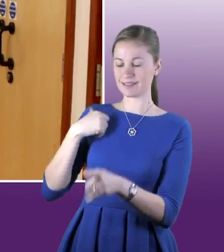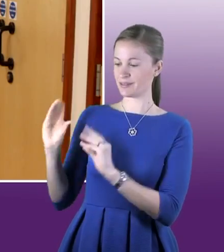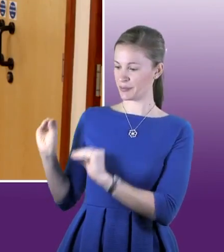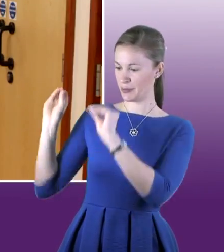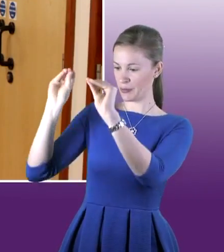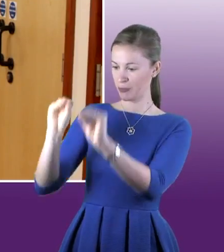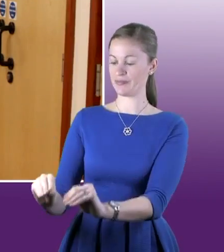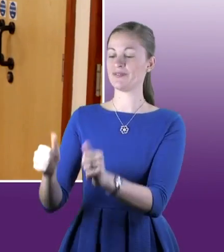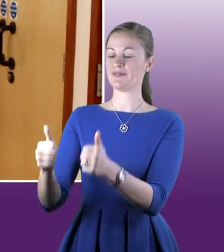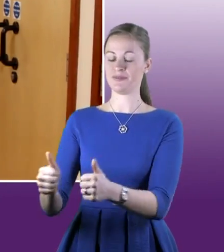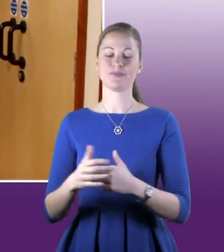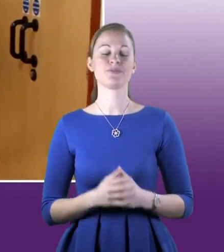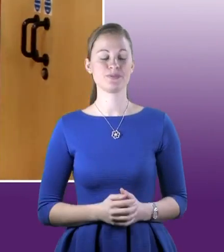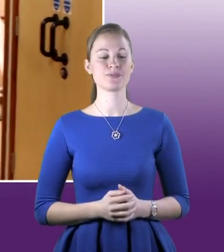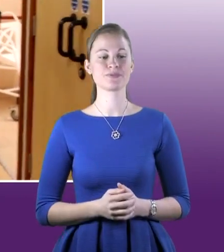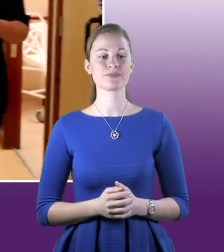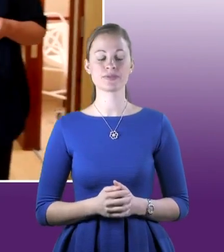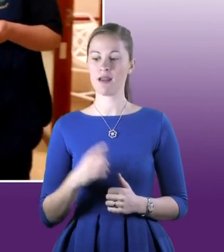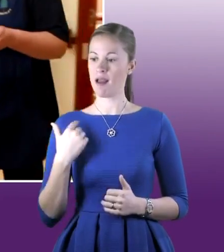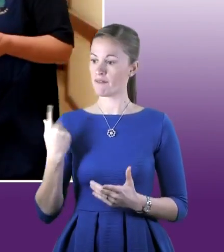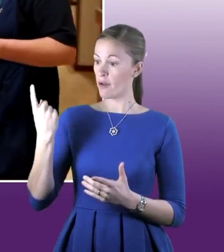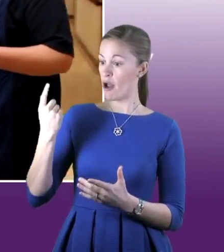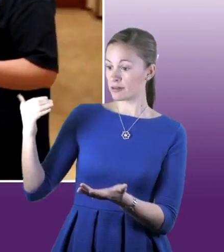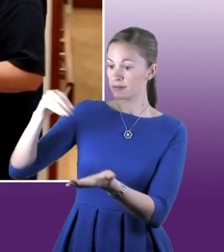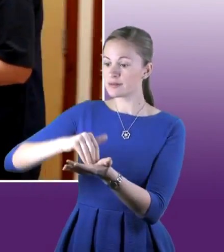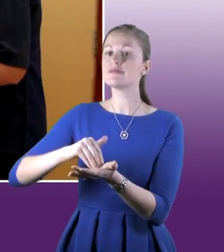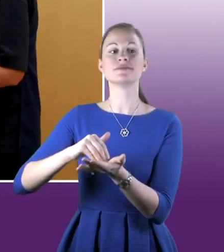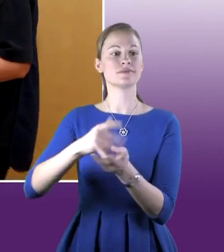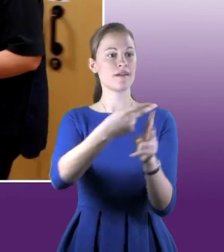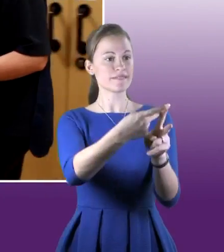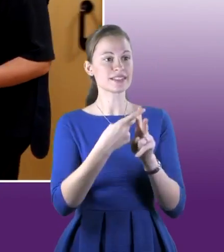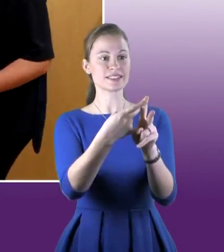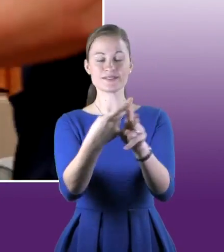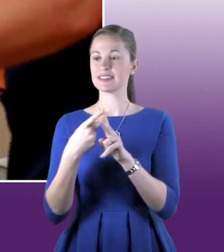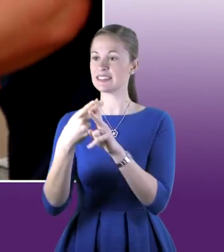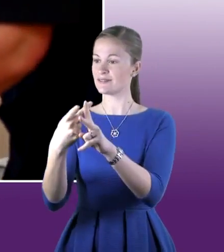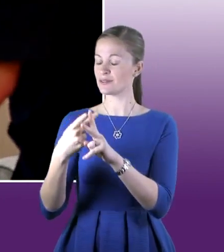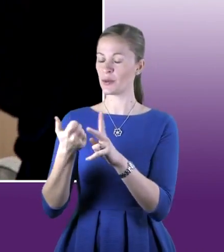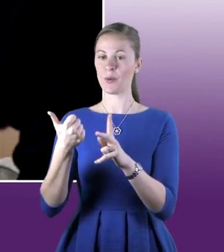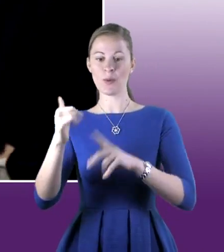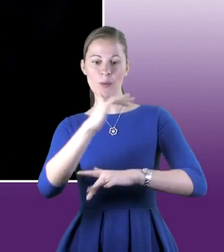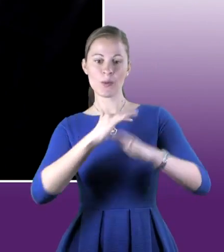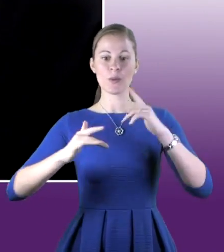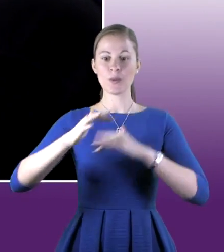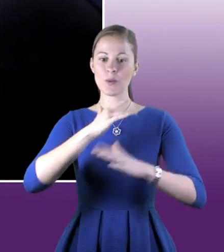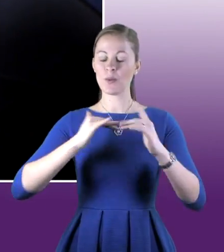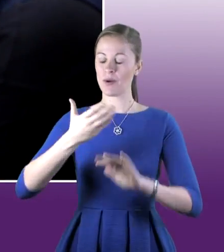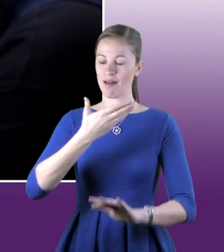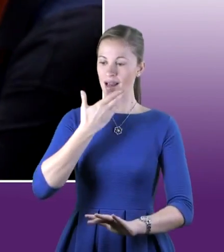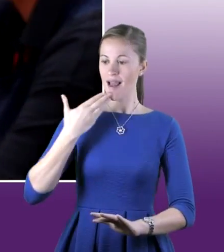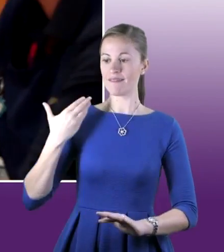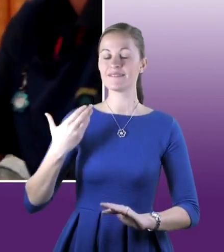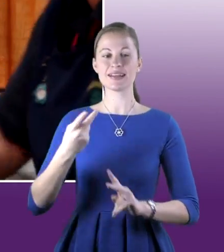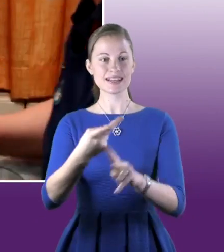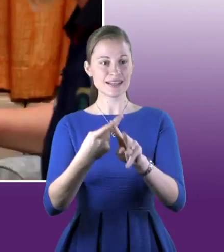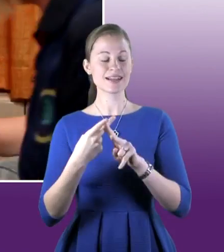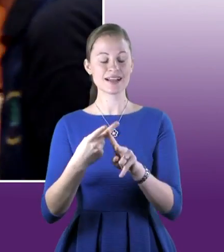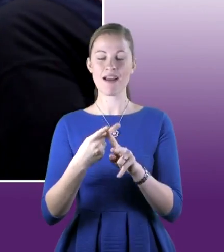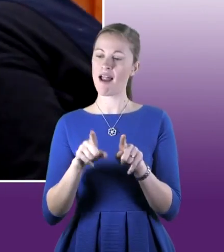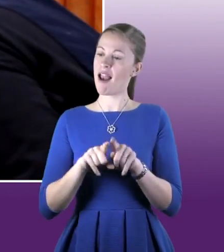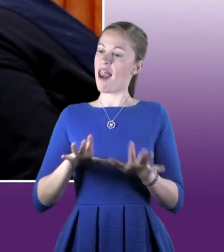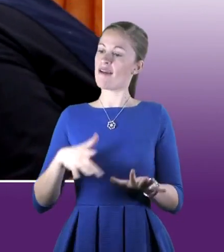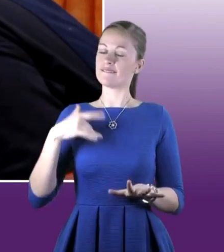in. And at first, everybody comes to see you, and that's nice.